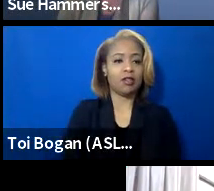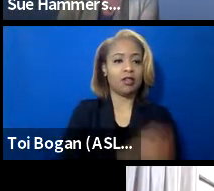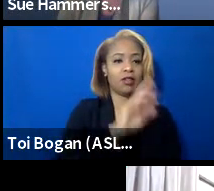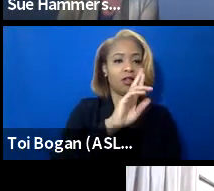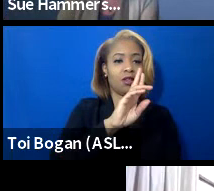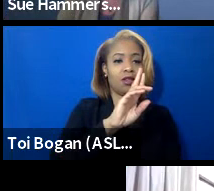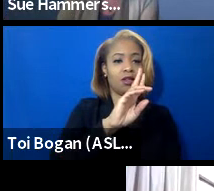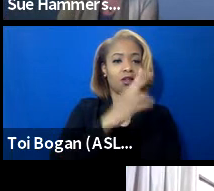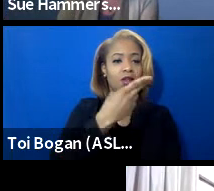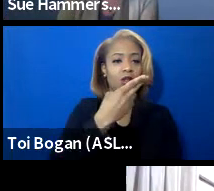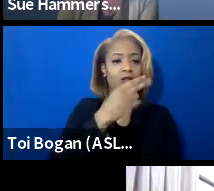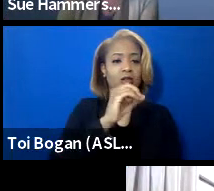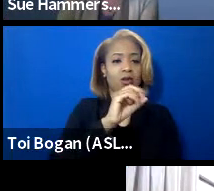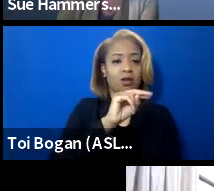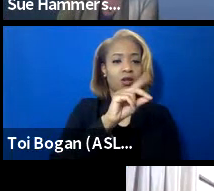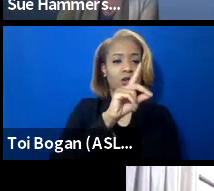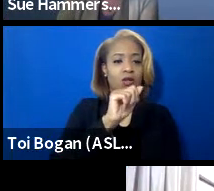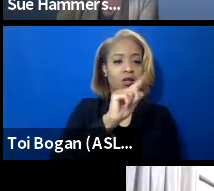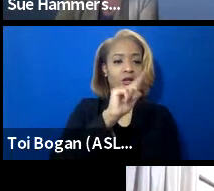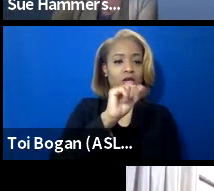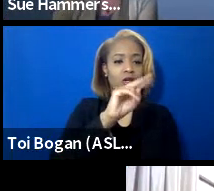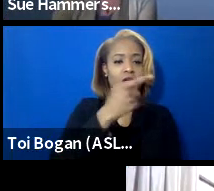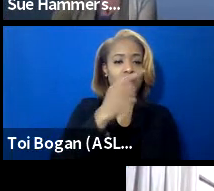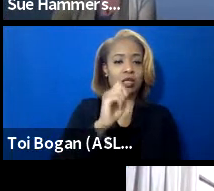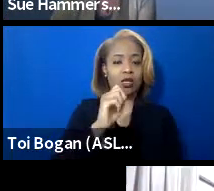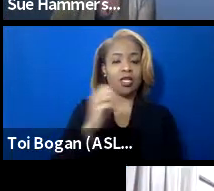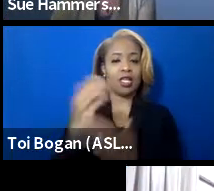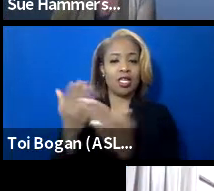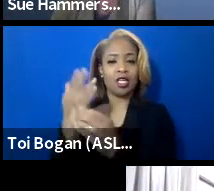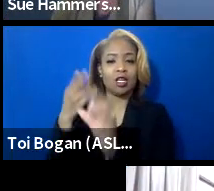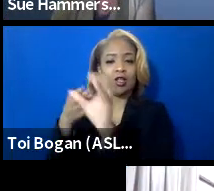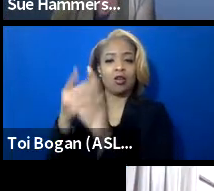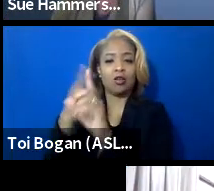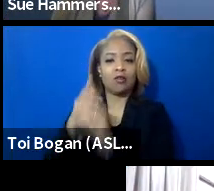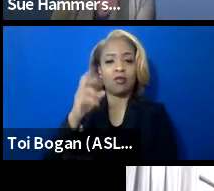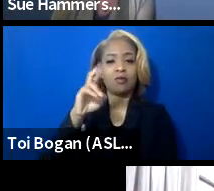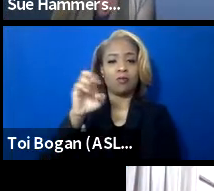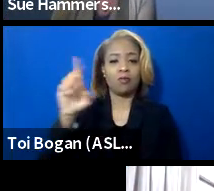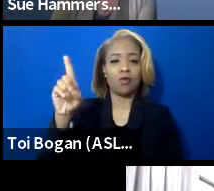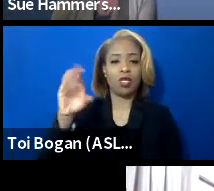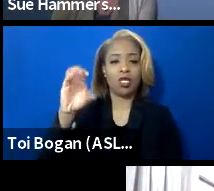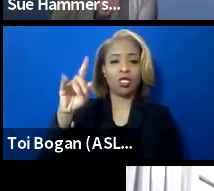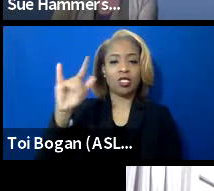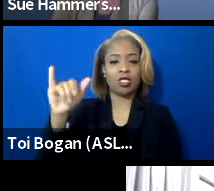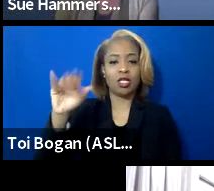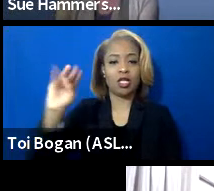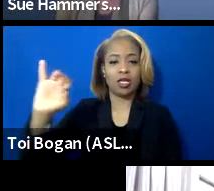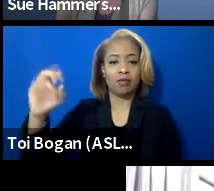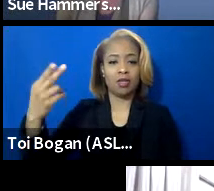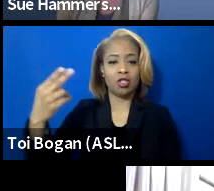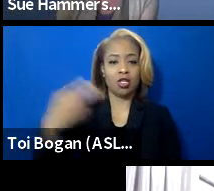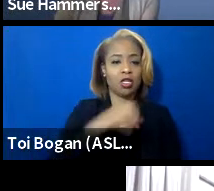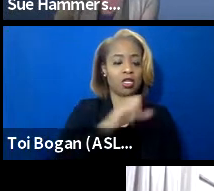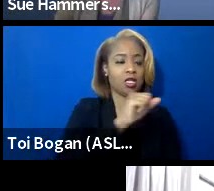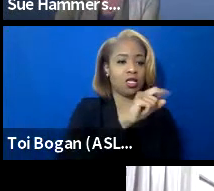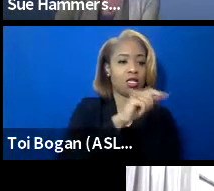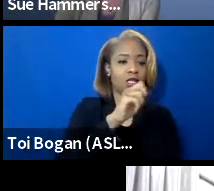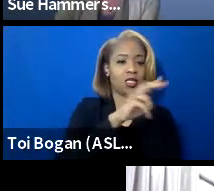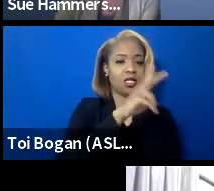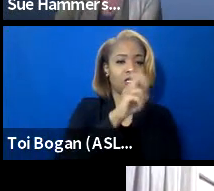Rhonda Lang. Present, attending remotely from Reed City, Michigan. Steve Lett.